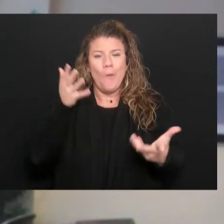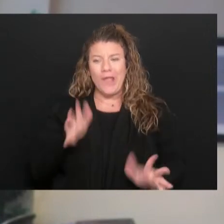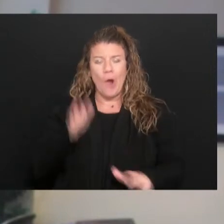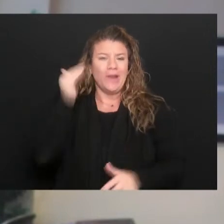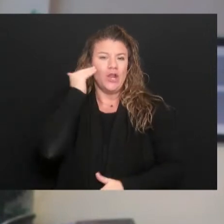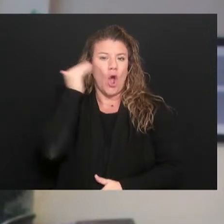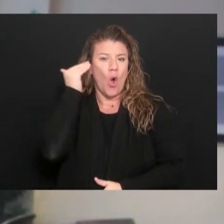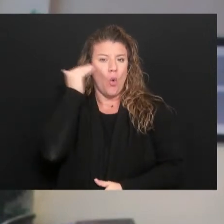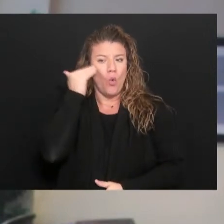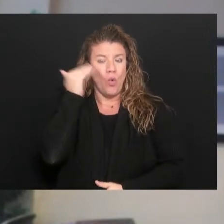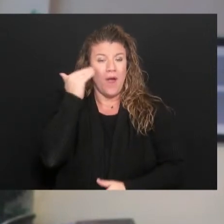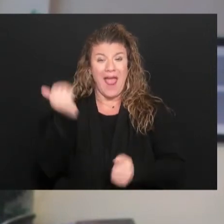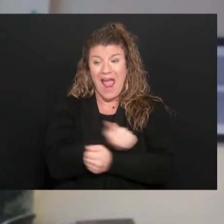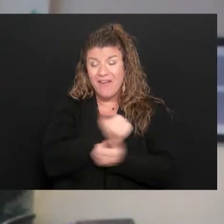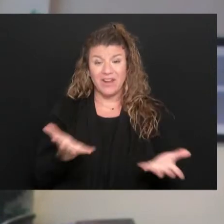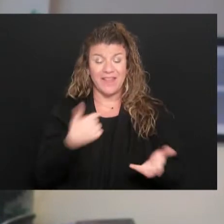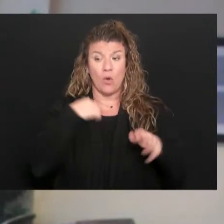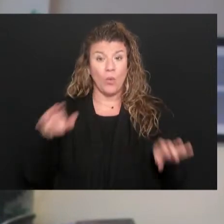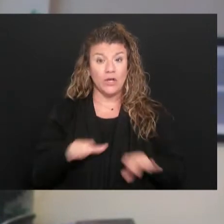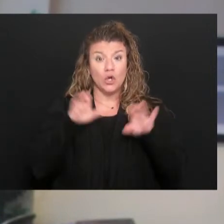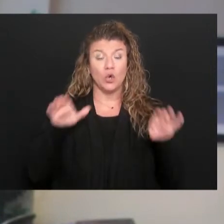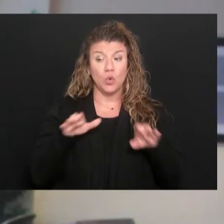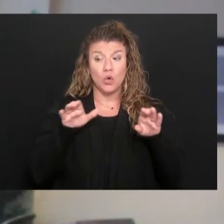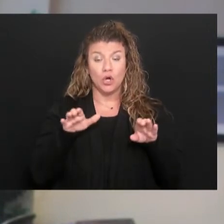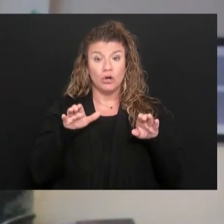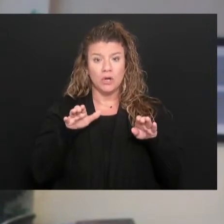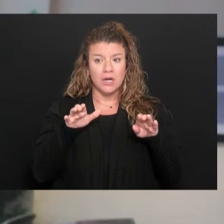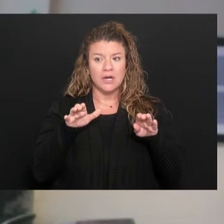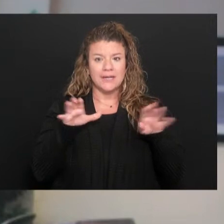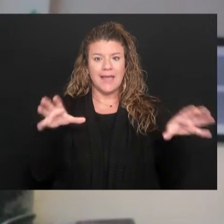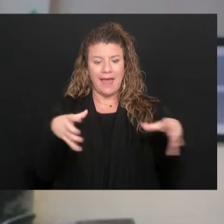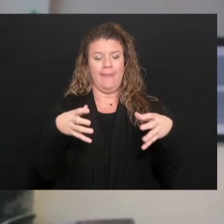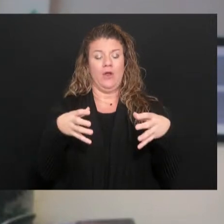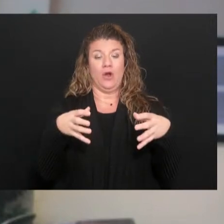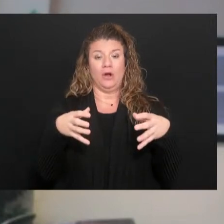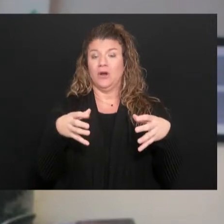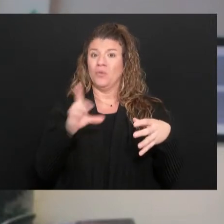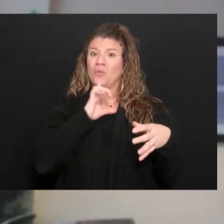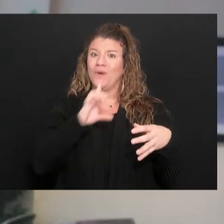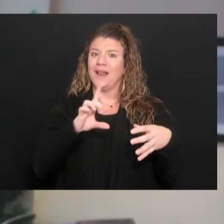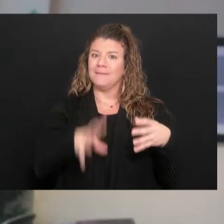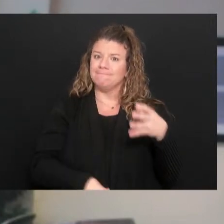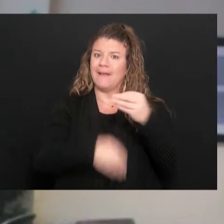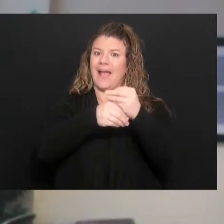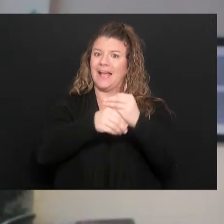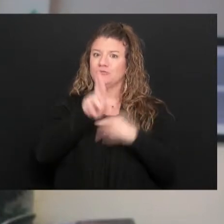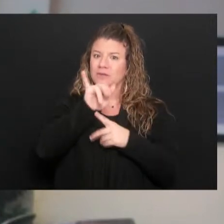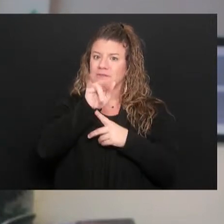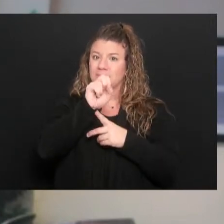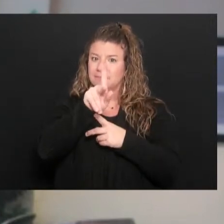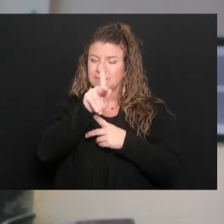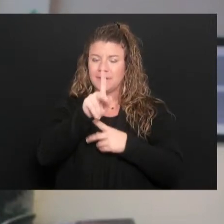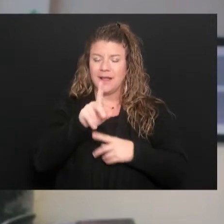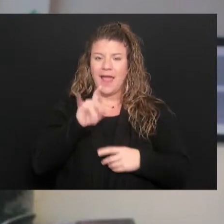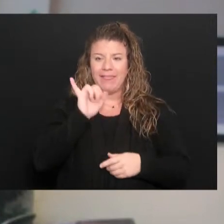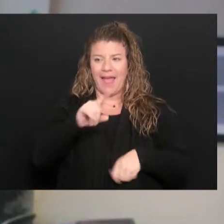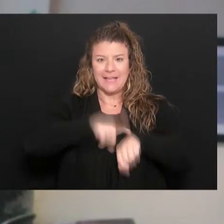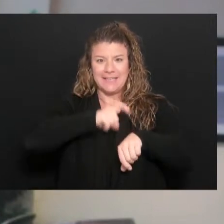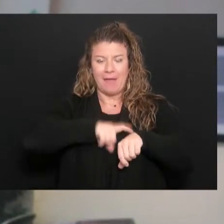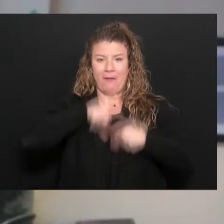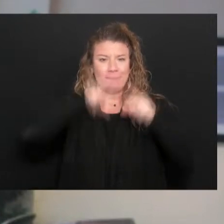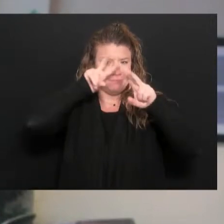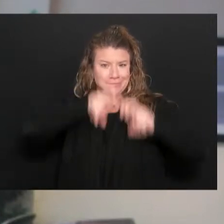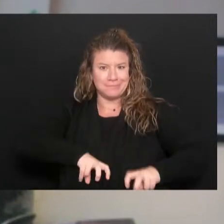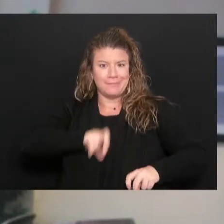that we do and sanction really becomes a risk-benefit analysis. And certainly churches